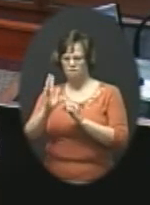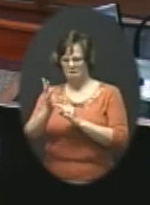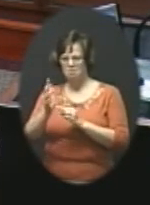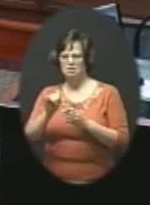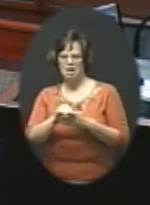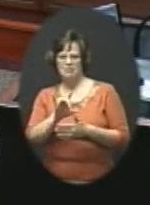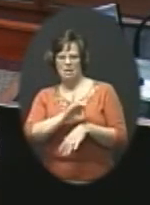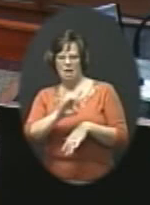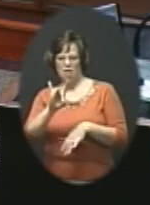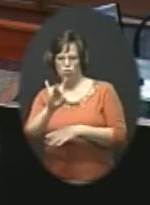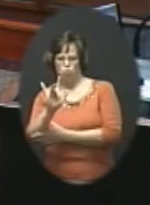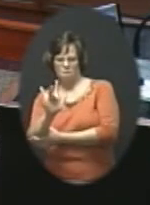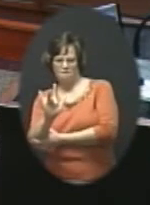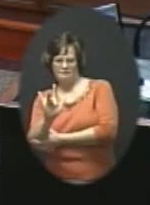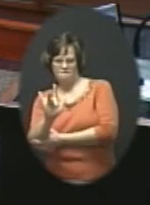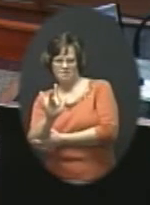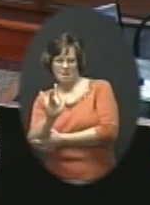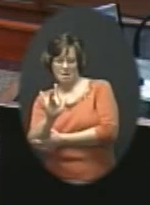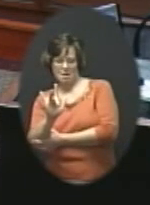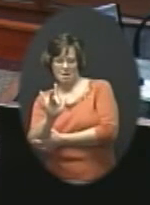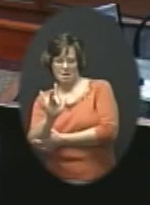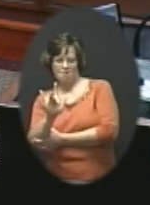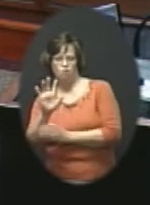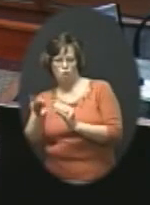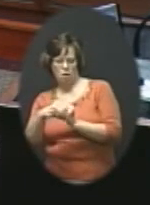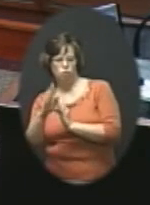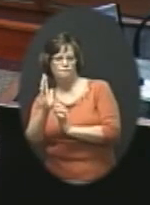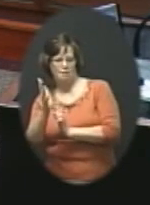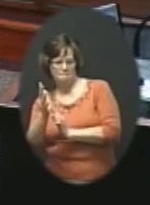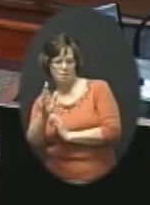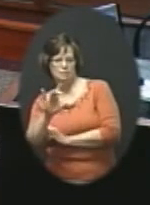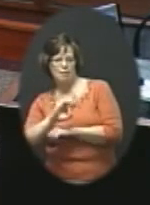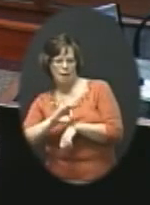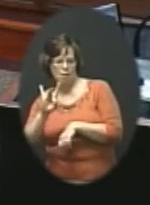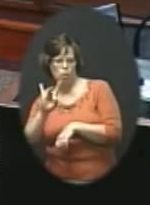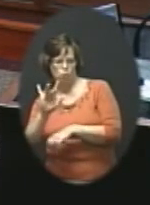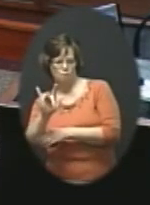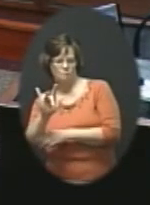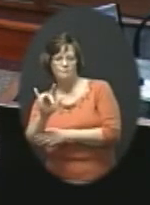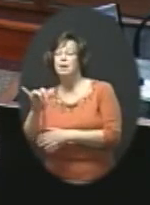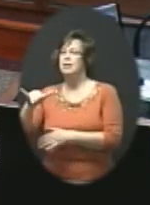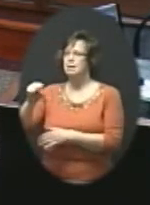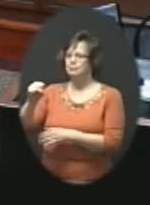would be 8:25. That would be 8:25 for an extra 5 minutes, wouldn't it? Yes.